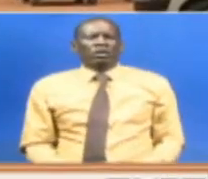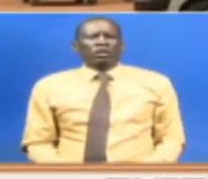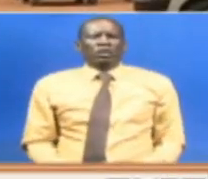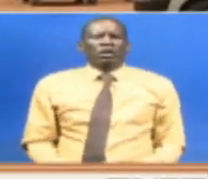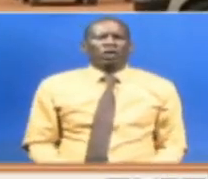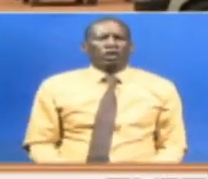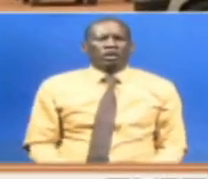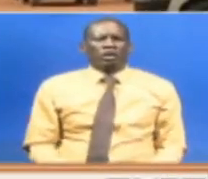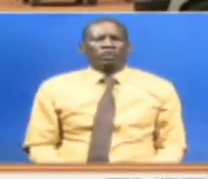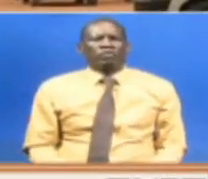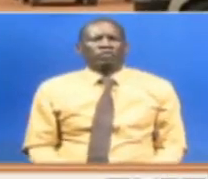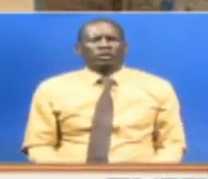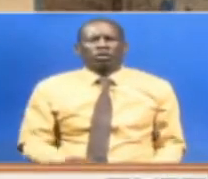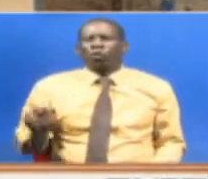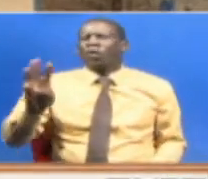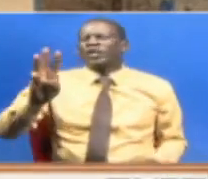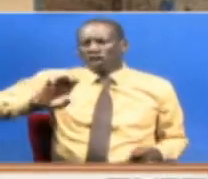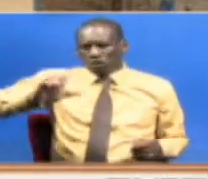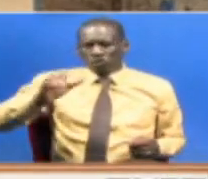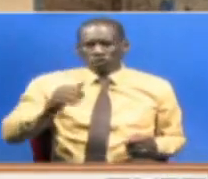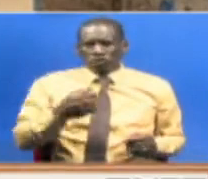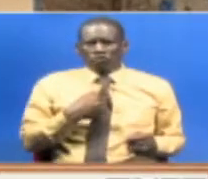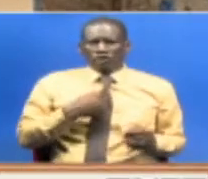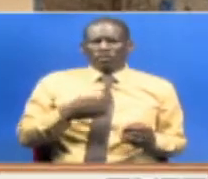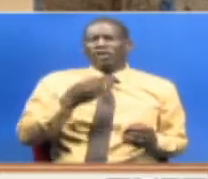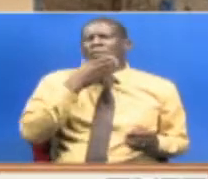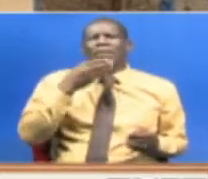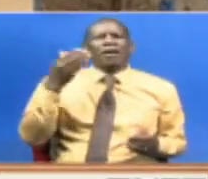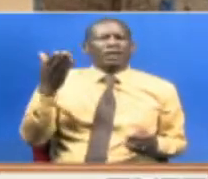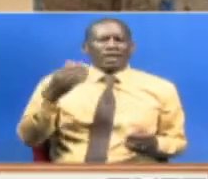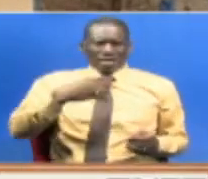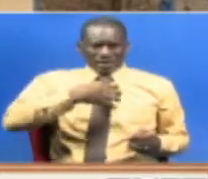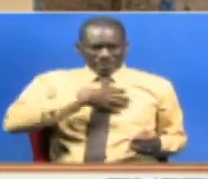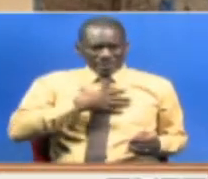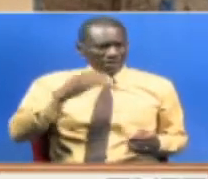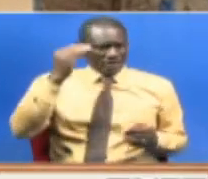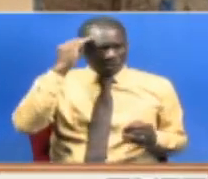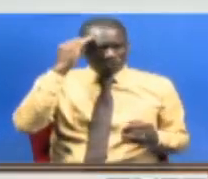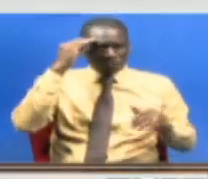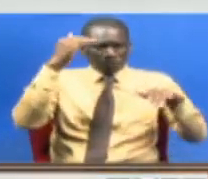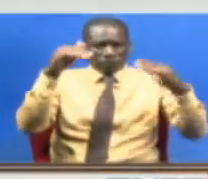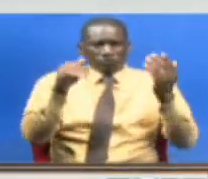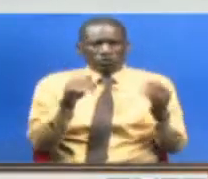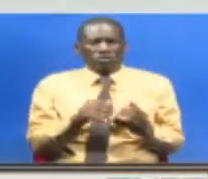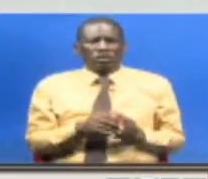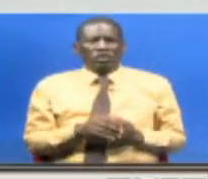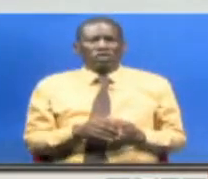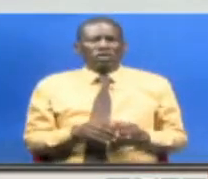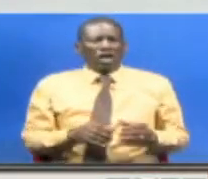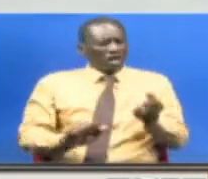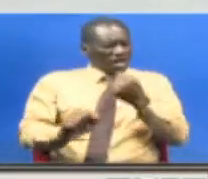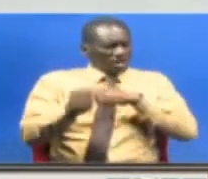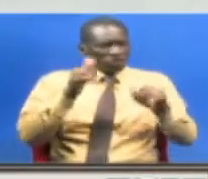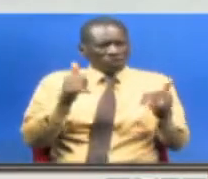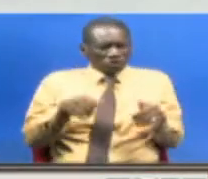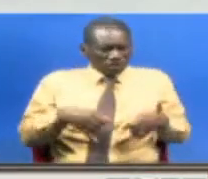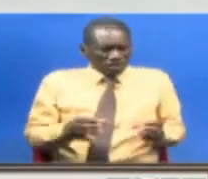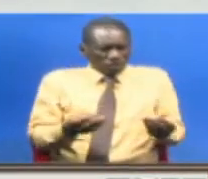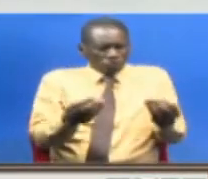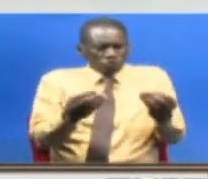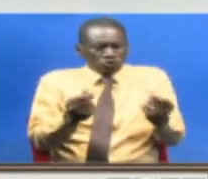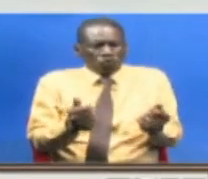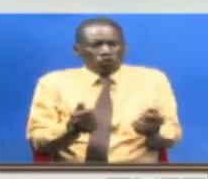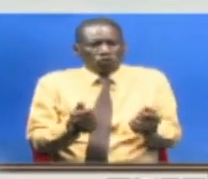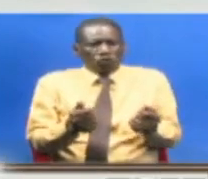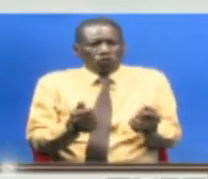In the heart of Wajir County, Mohammed Ibrahim, a retired educationist, has taken a bold step toward addressing a